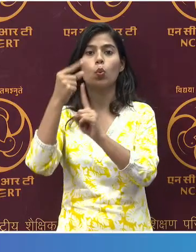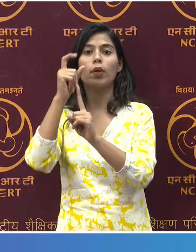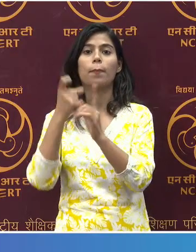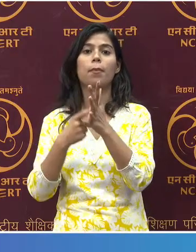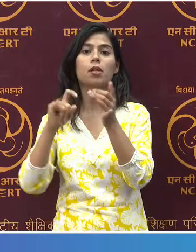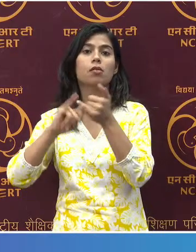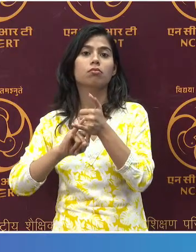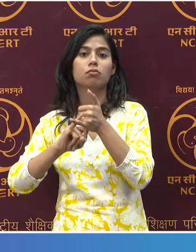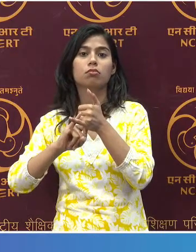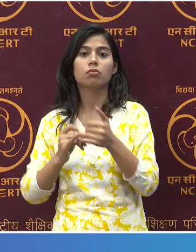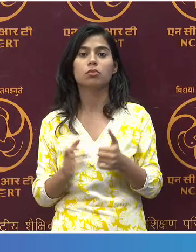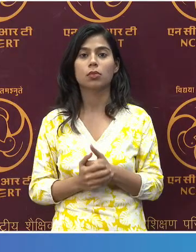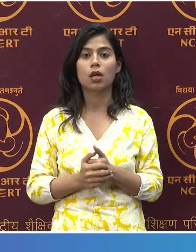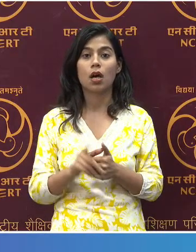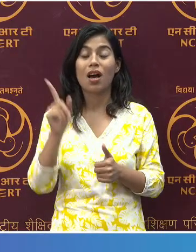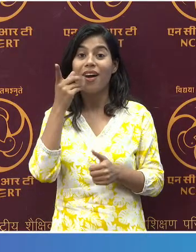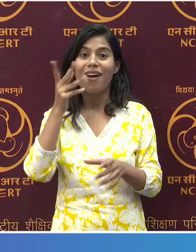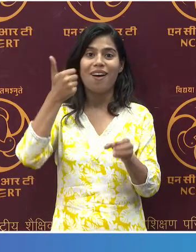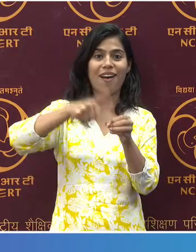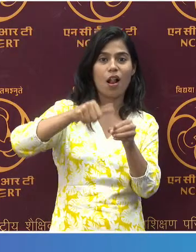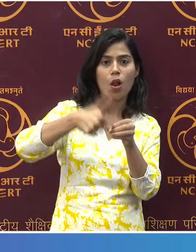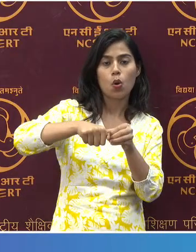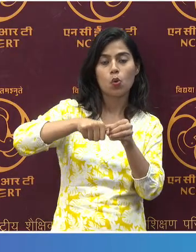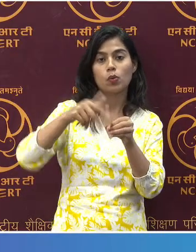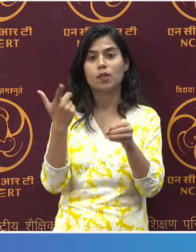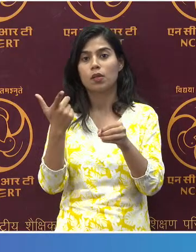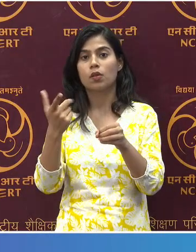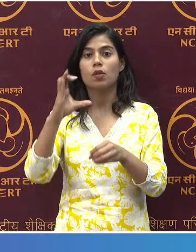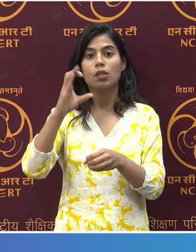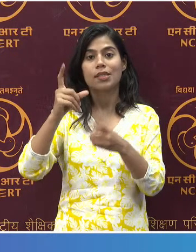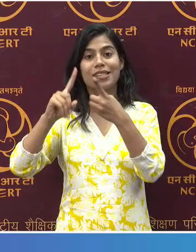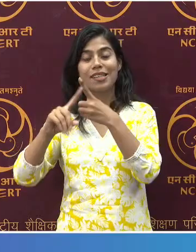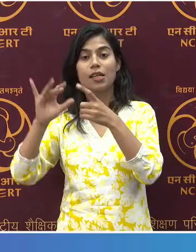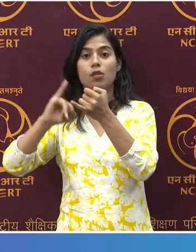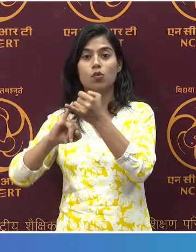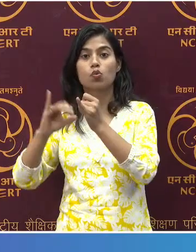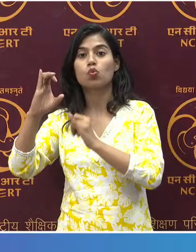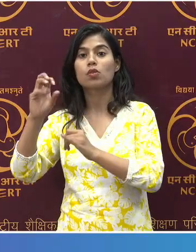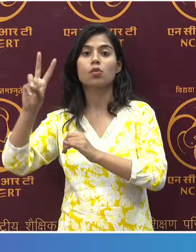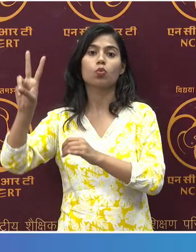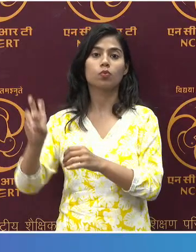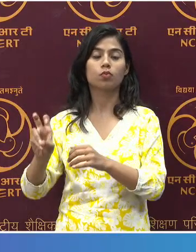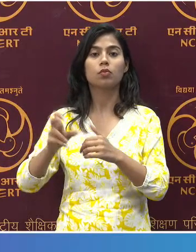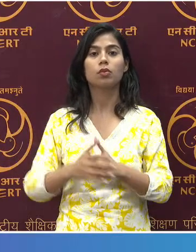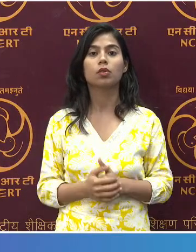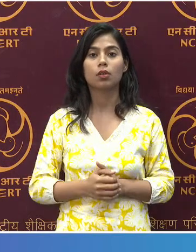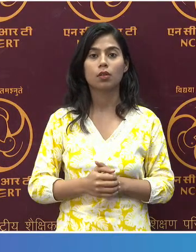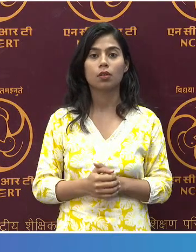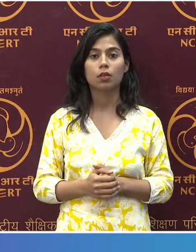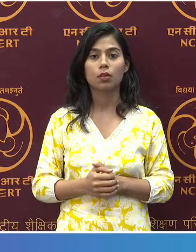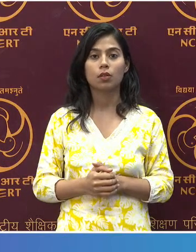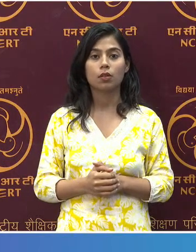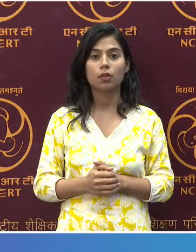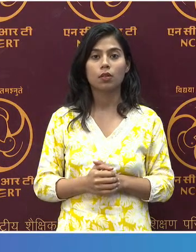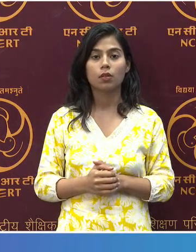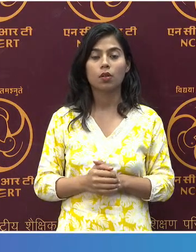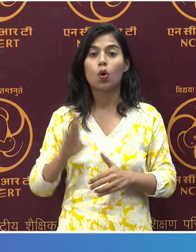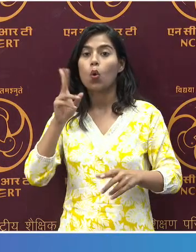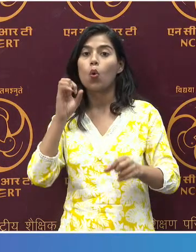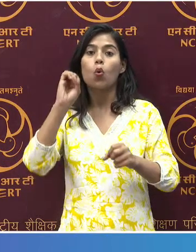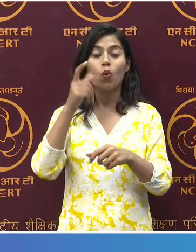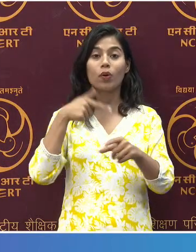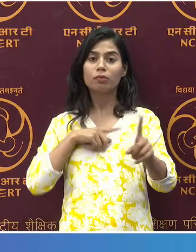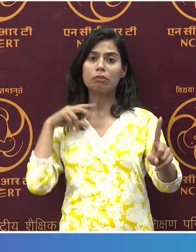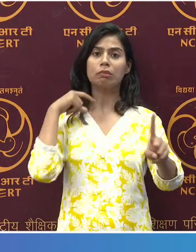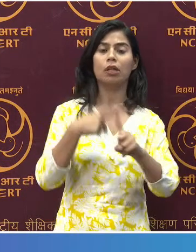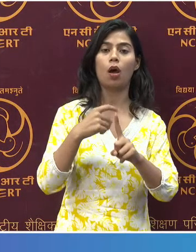that ethyl alcohol CH3CH2OH will undergo the process of combustion, that will react with the oxygen